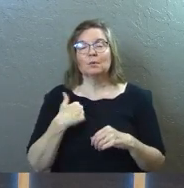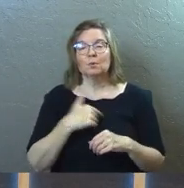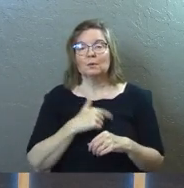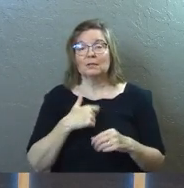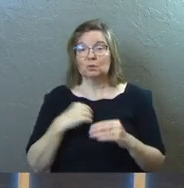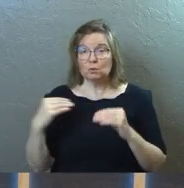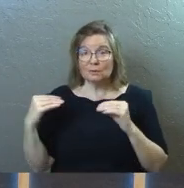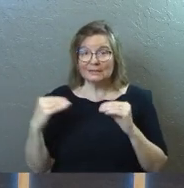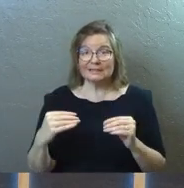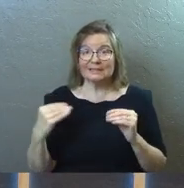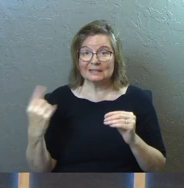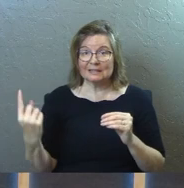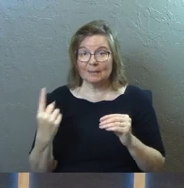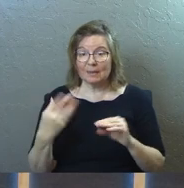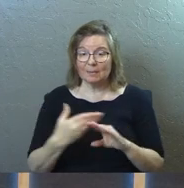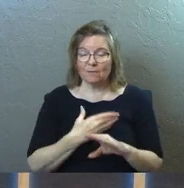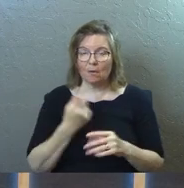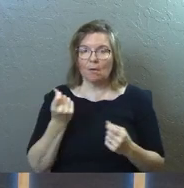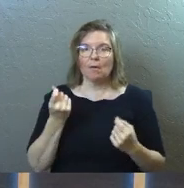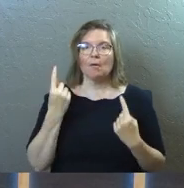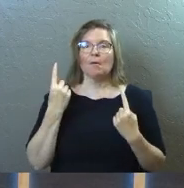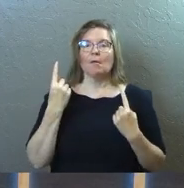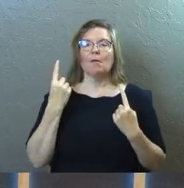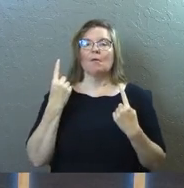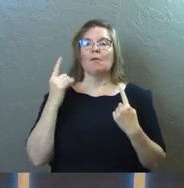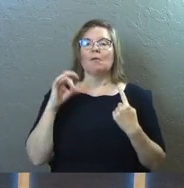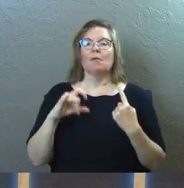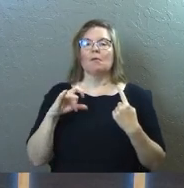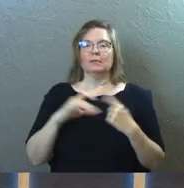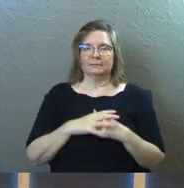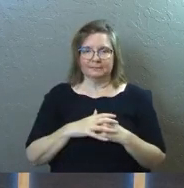How many times do we need to teach the thing before it's understood?